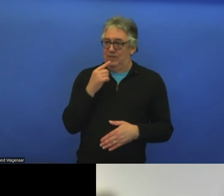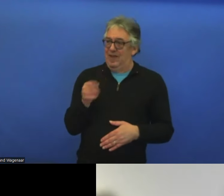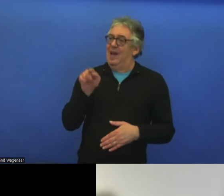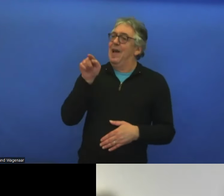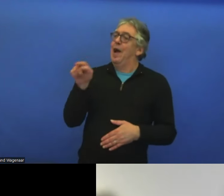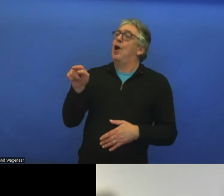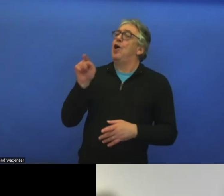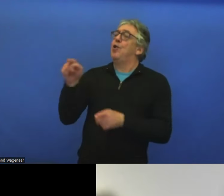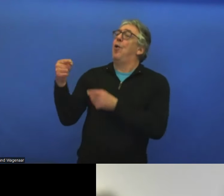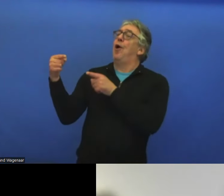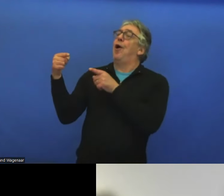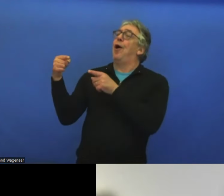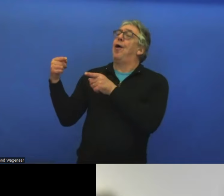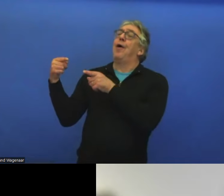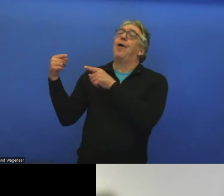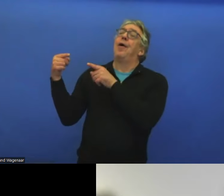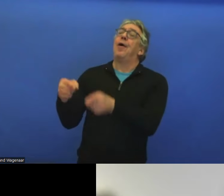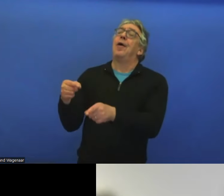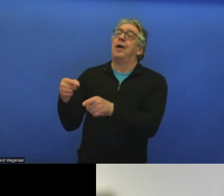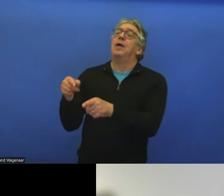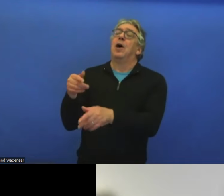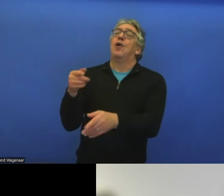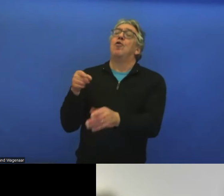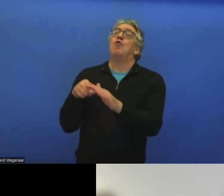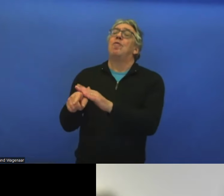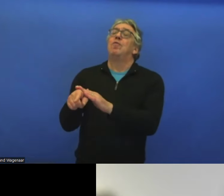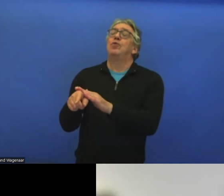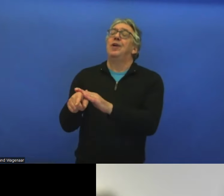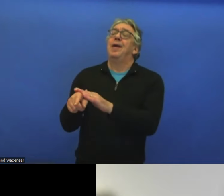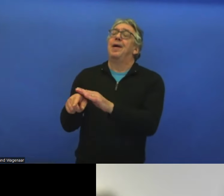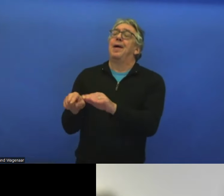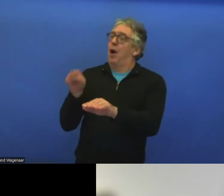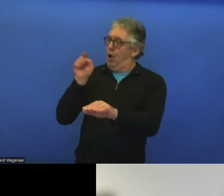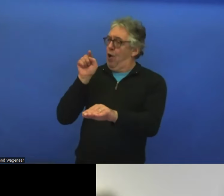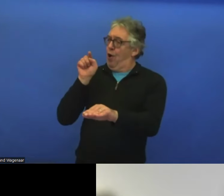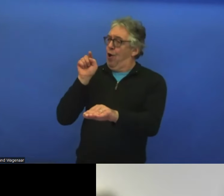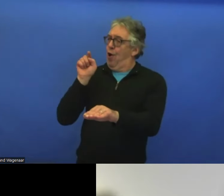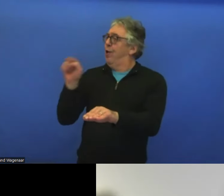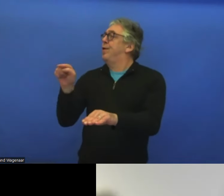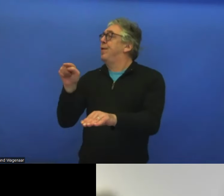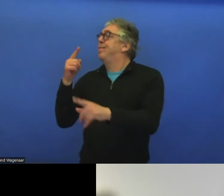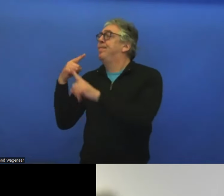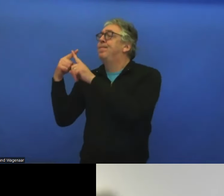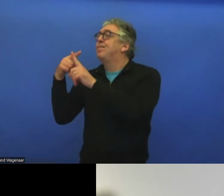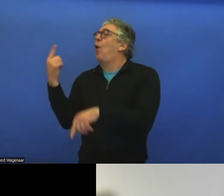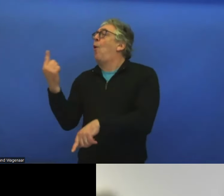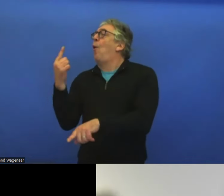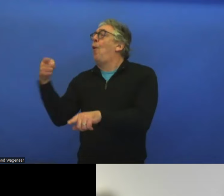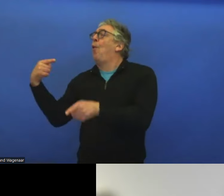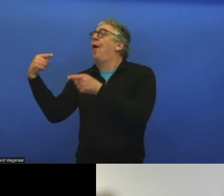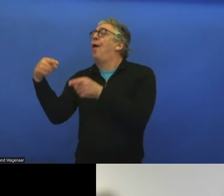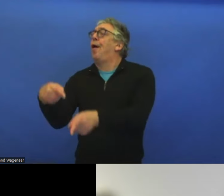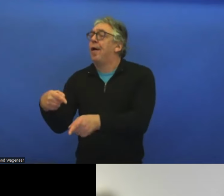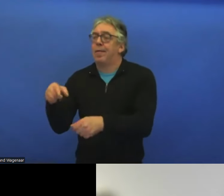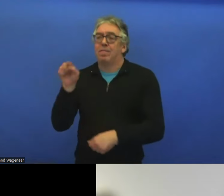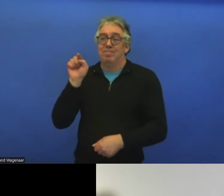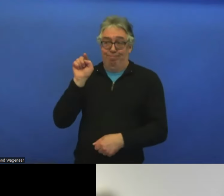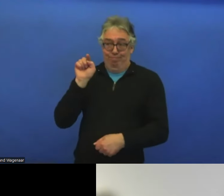Accountability happens in front of court of justice, basically. So the